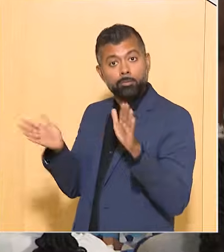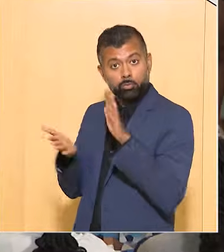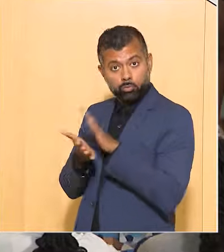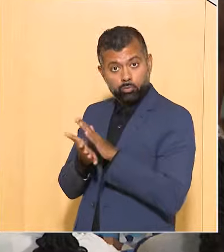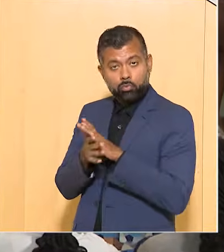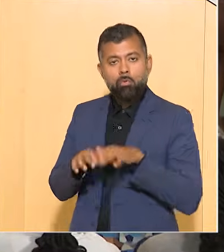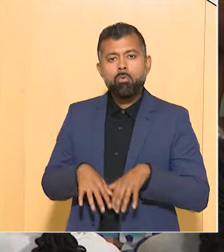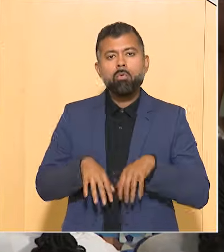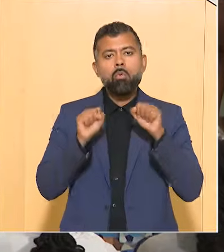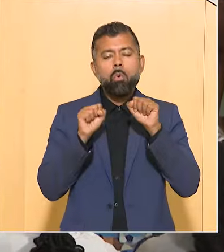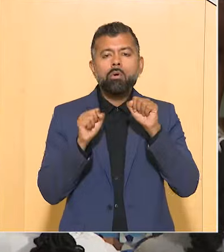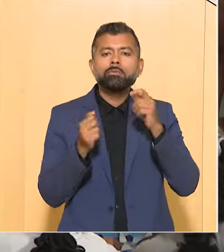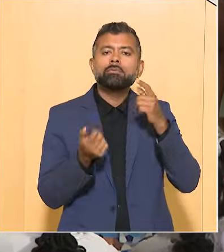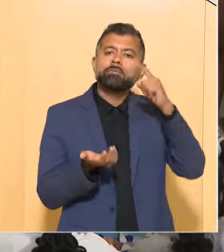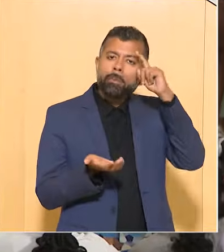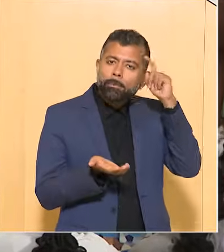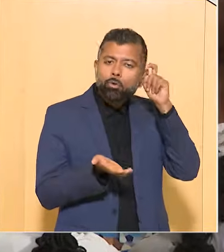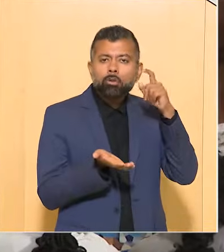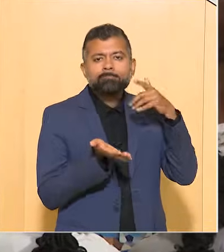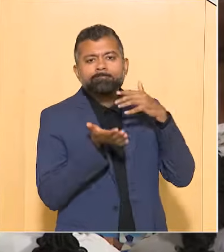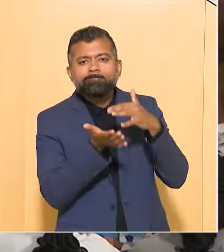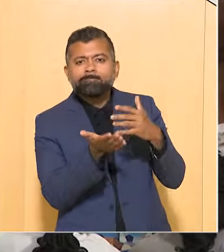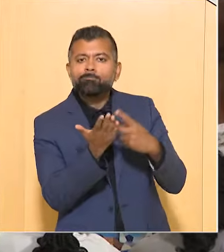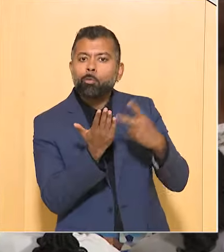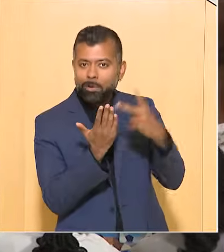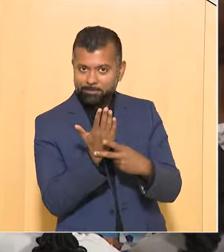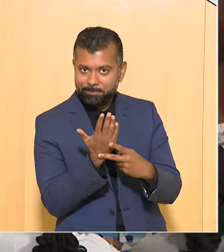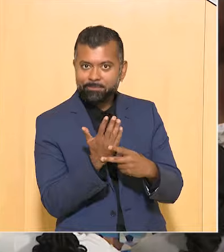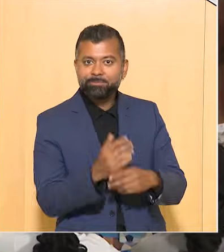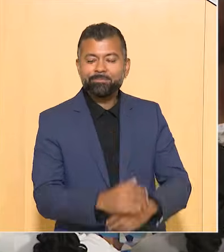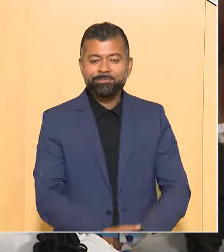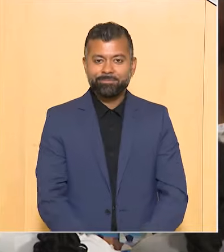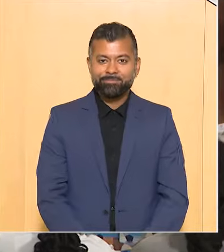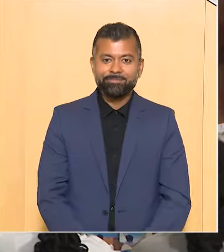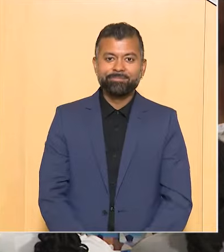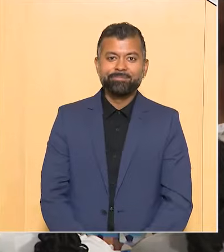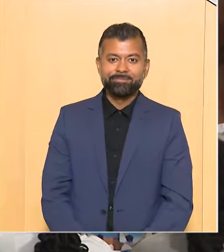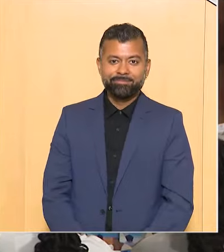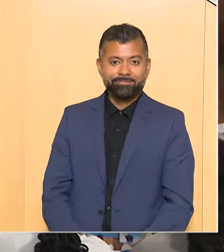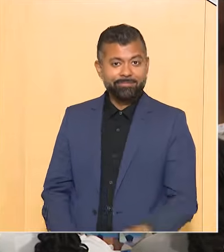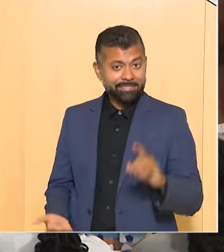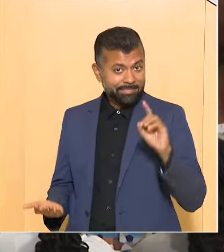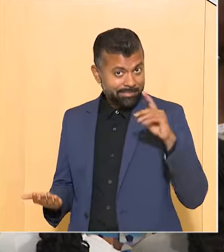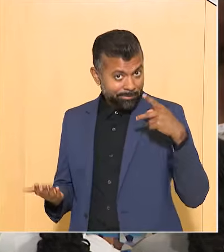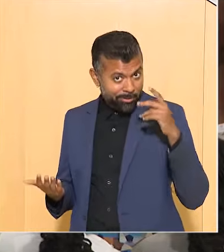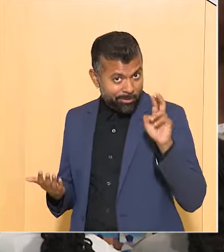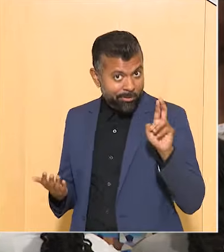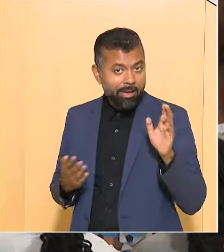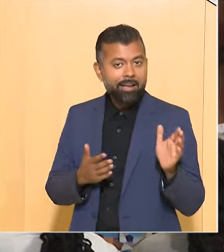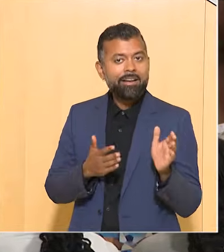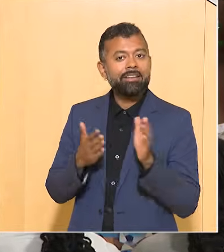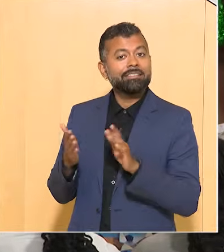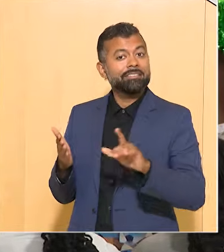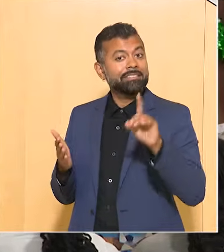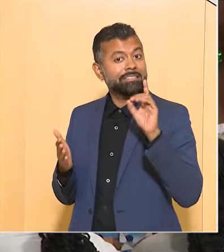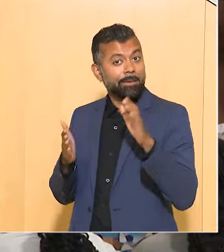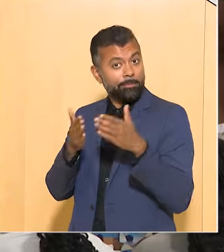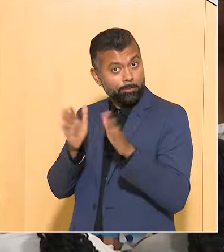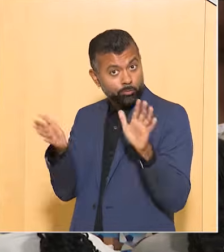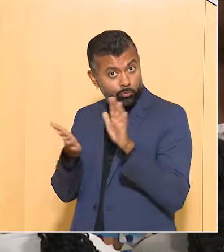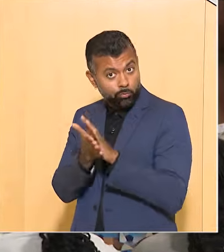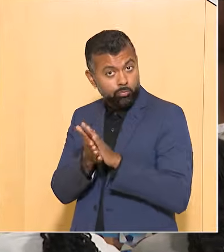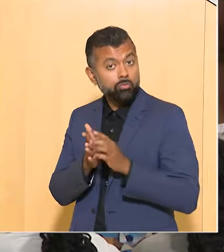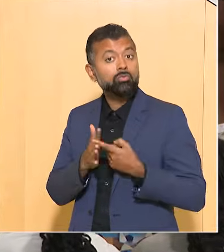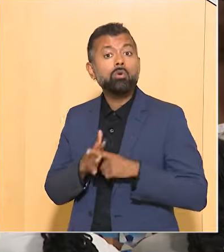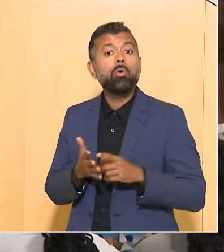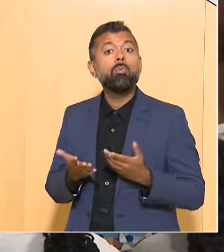programs. DPR and D.C. public schools are also kicking off the summer meals programs at locations